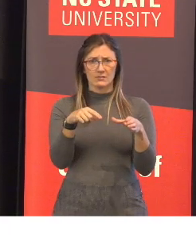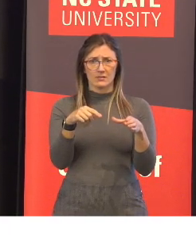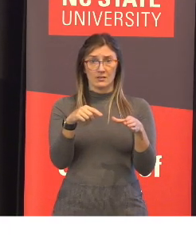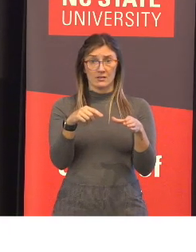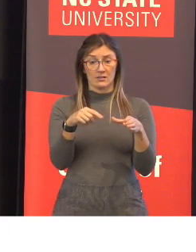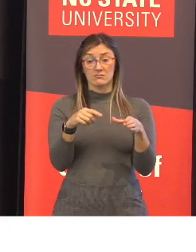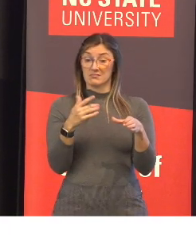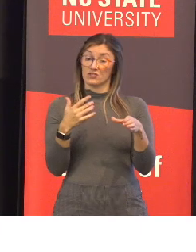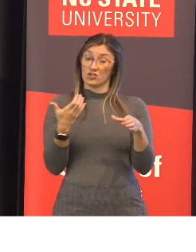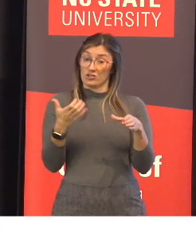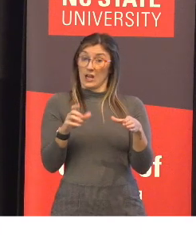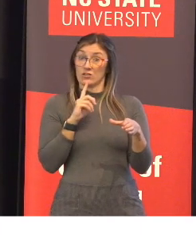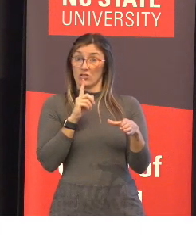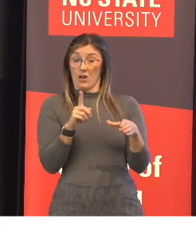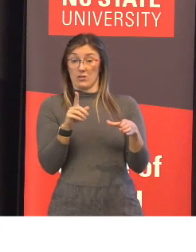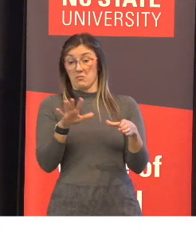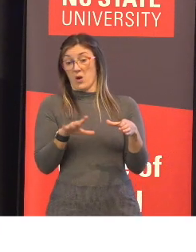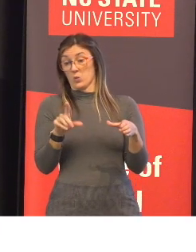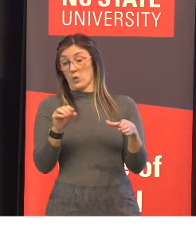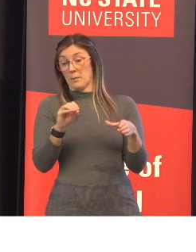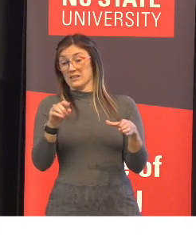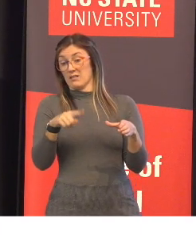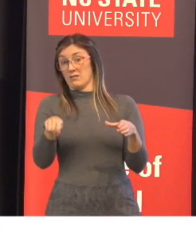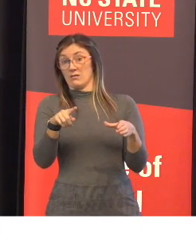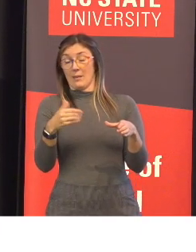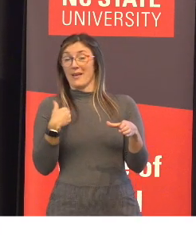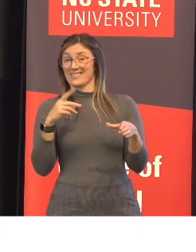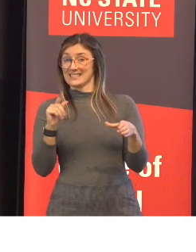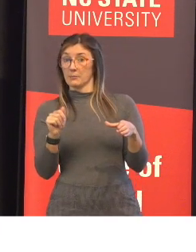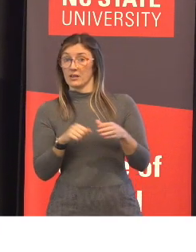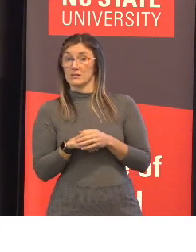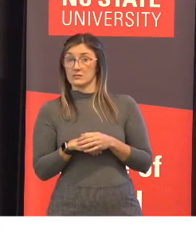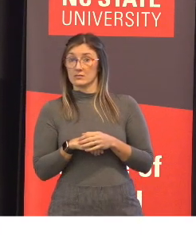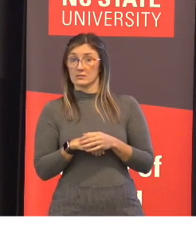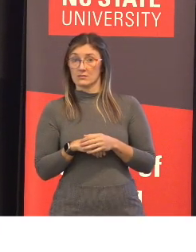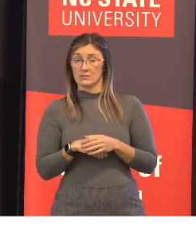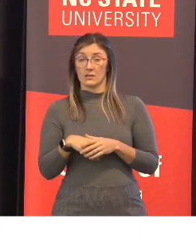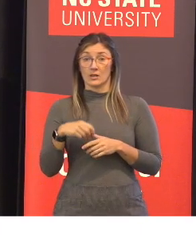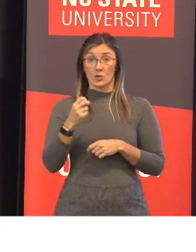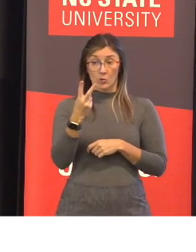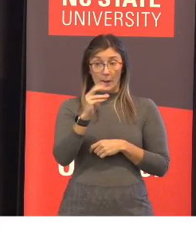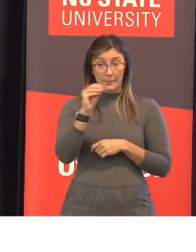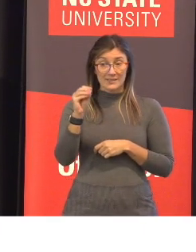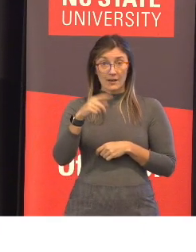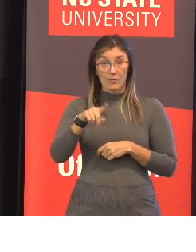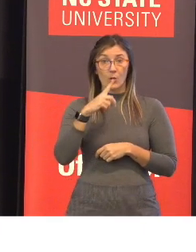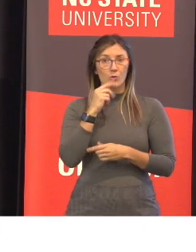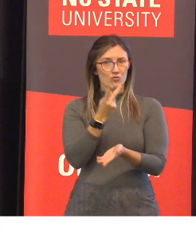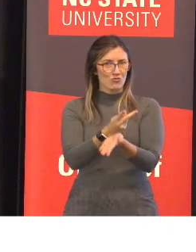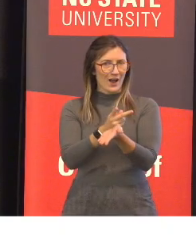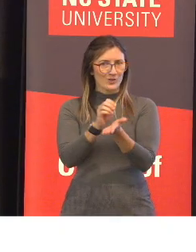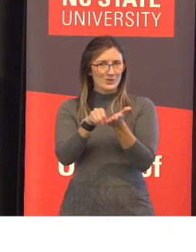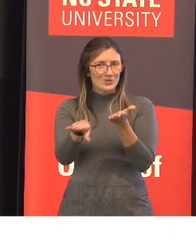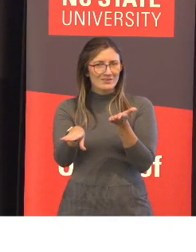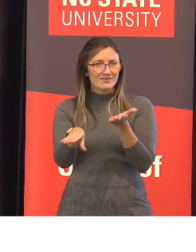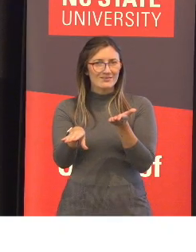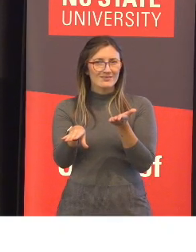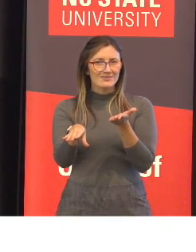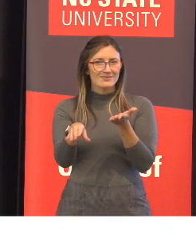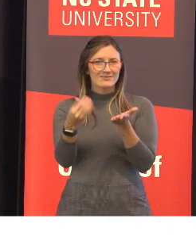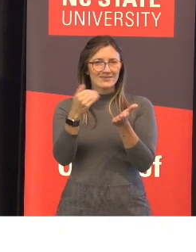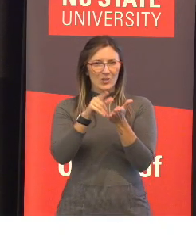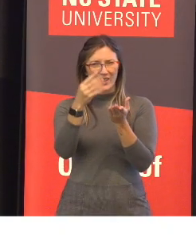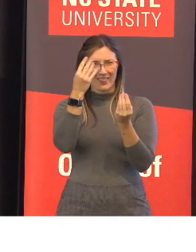a disability. 12% of all graduate students, again, if you teach. Think about how many students that